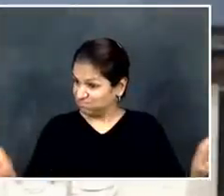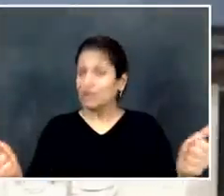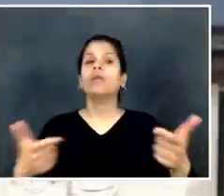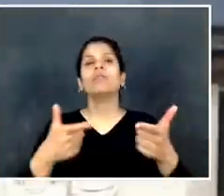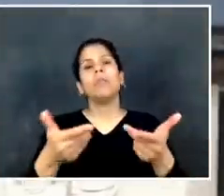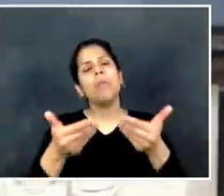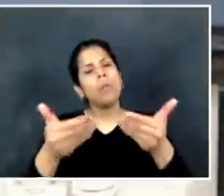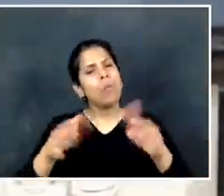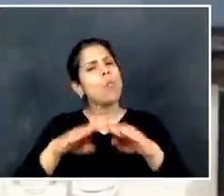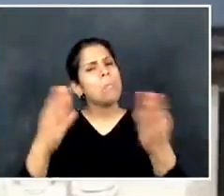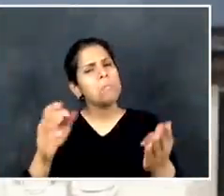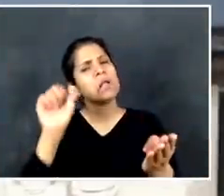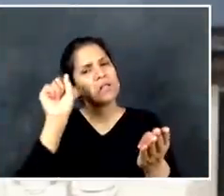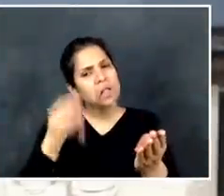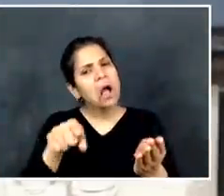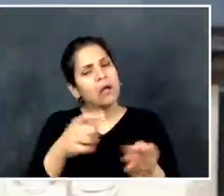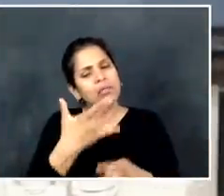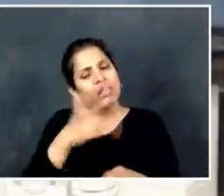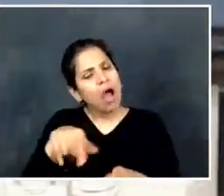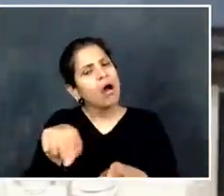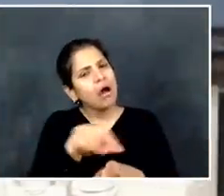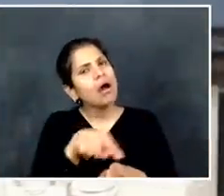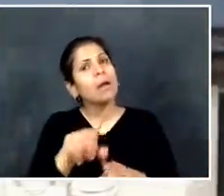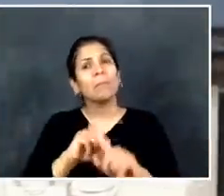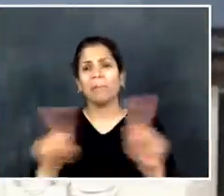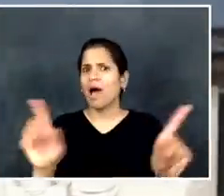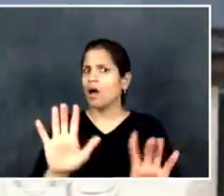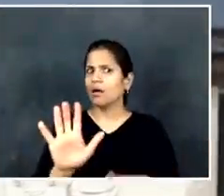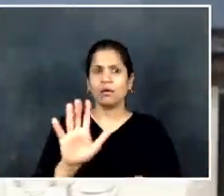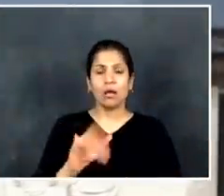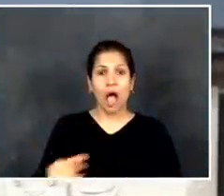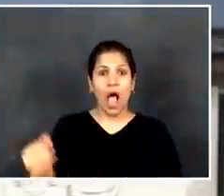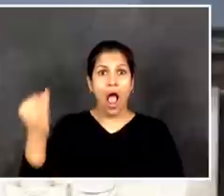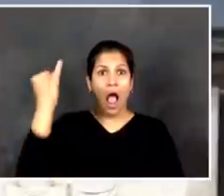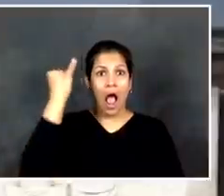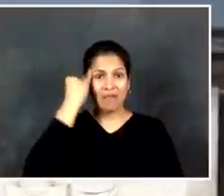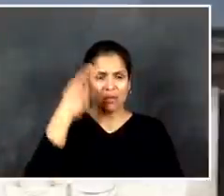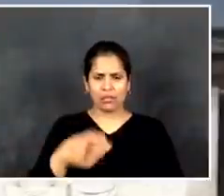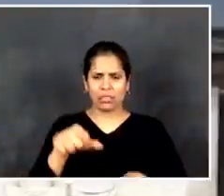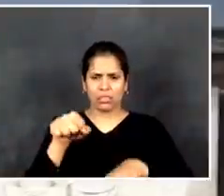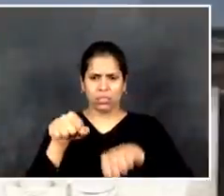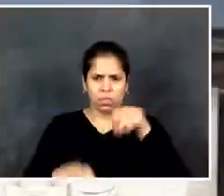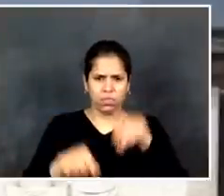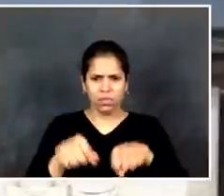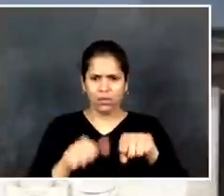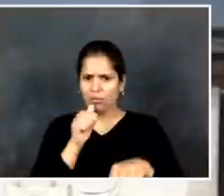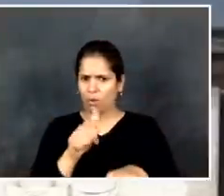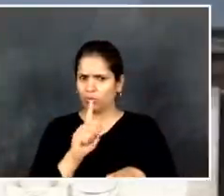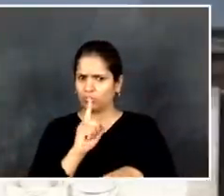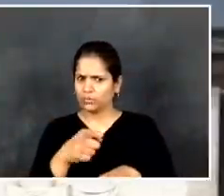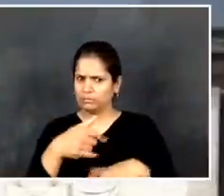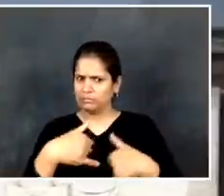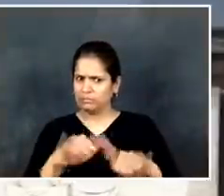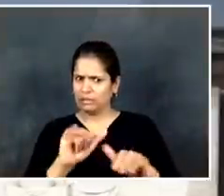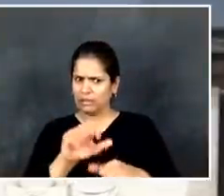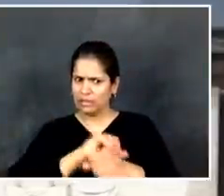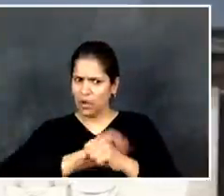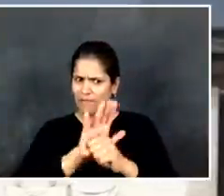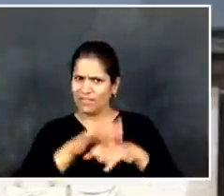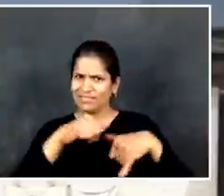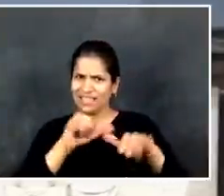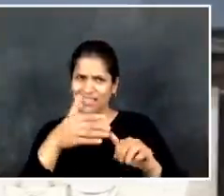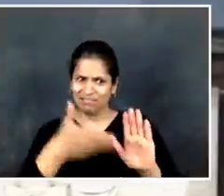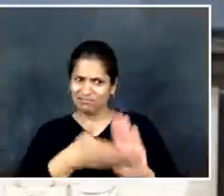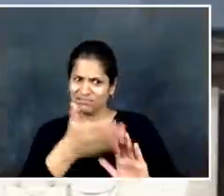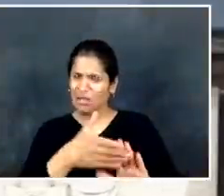of their residents and then everybody else. And that becomes a problem for New York City. That becomes a problem for all of the United States of America. So I'm